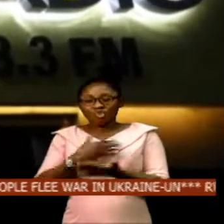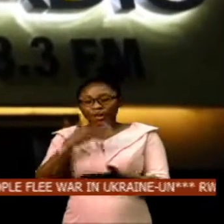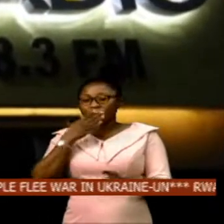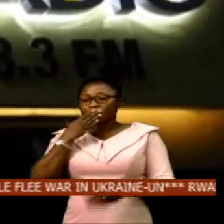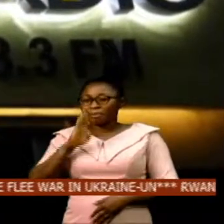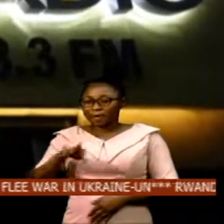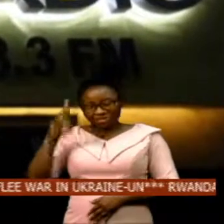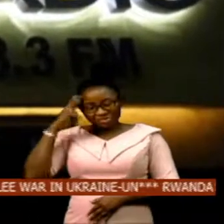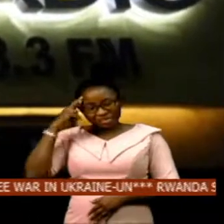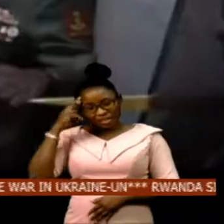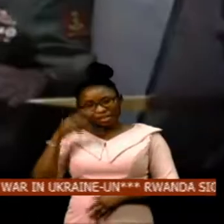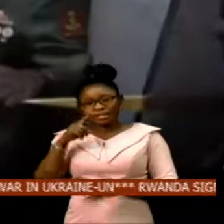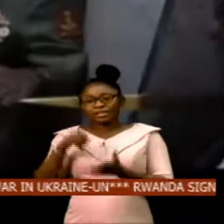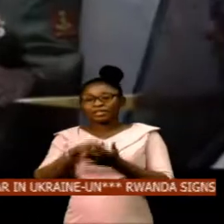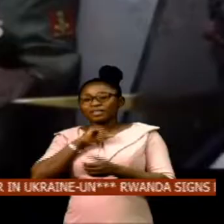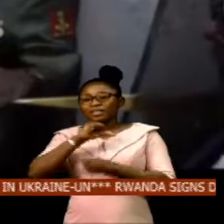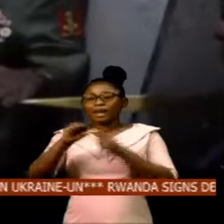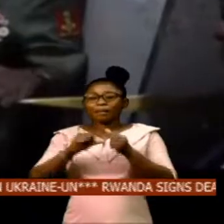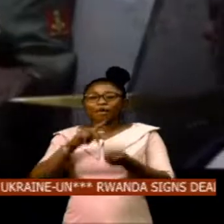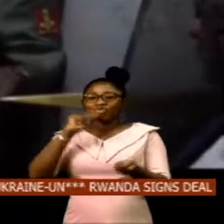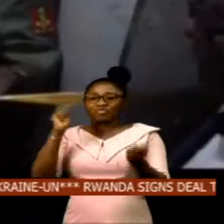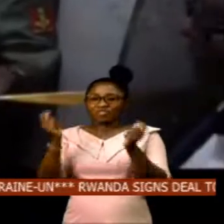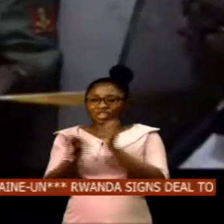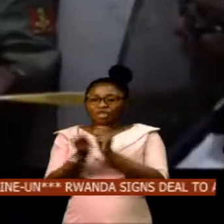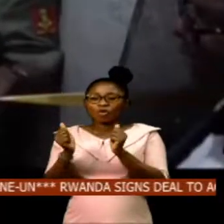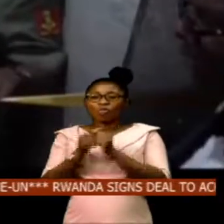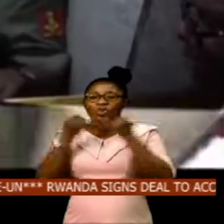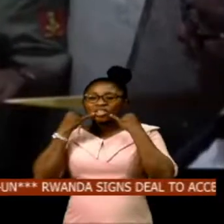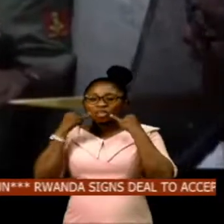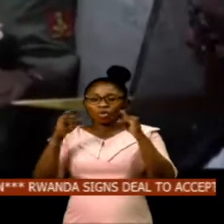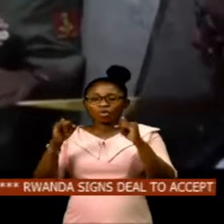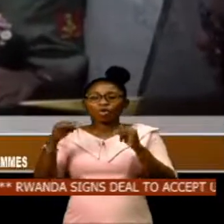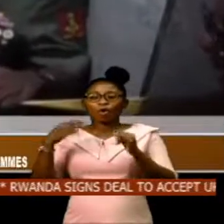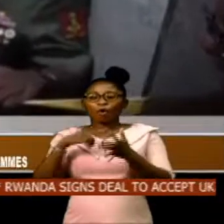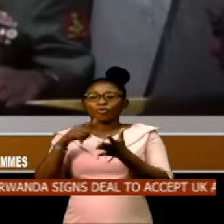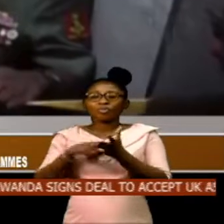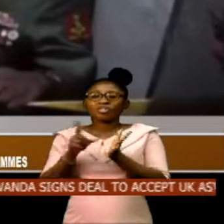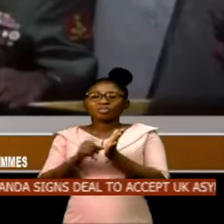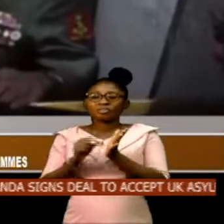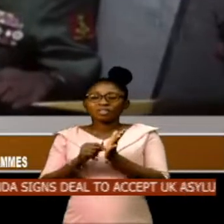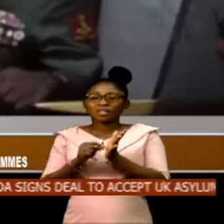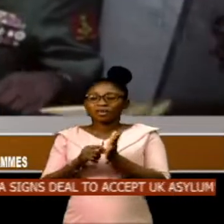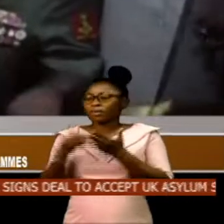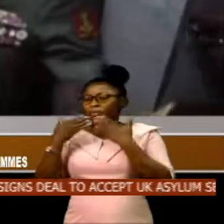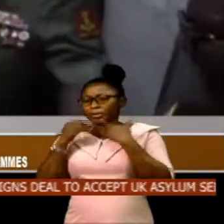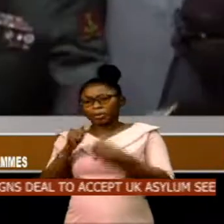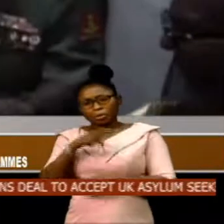reasons. This is about to change with the inauguration of this media outfit.